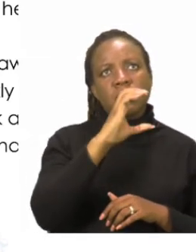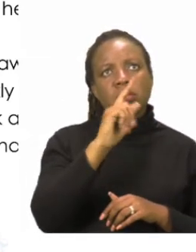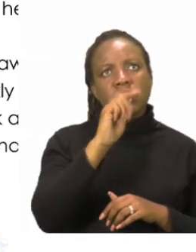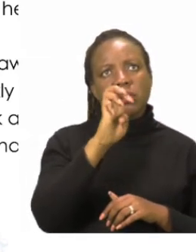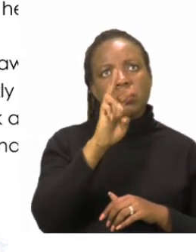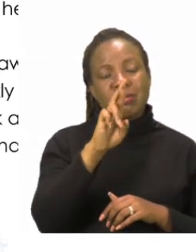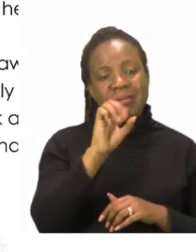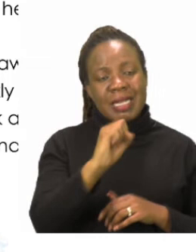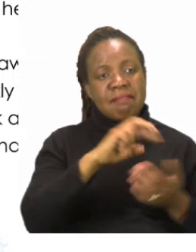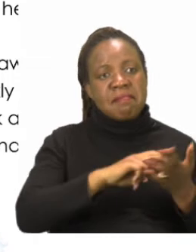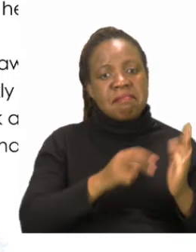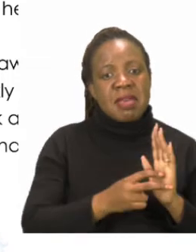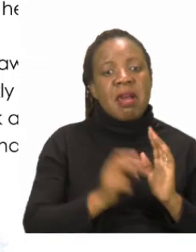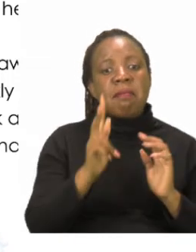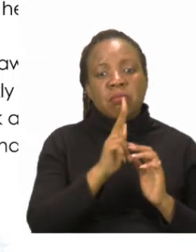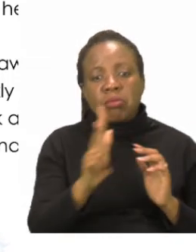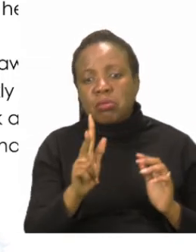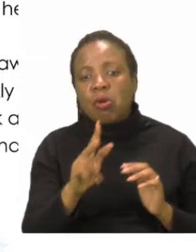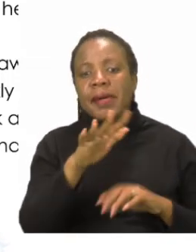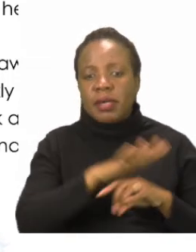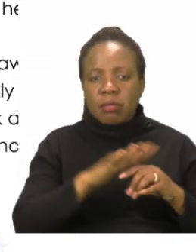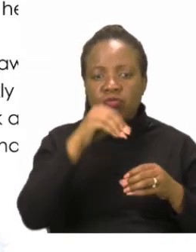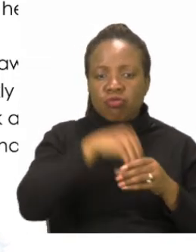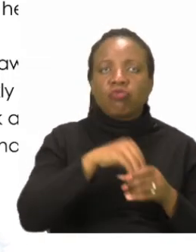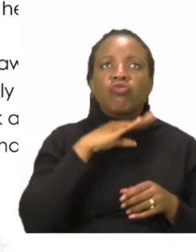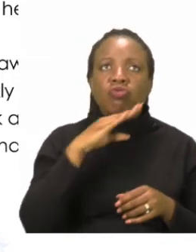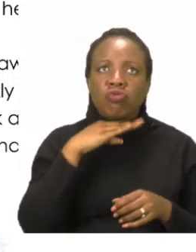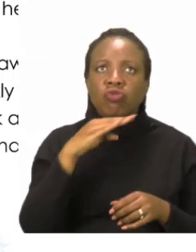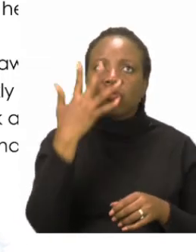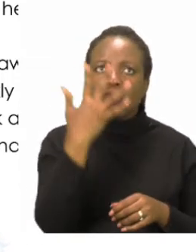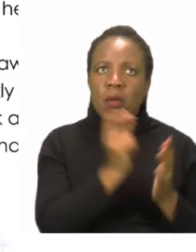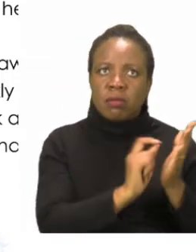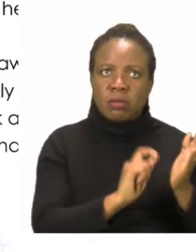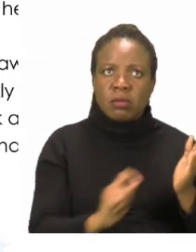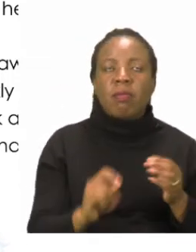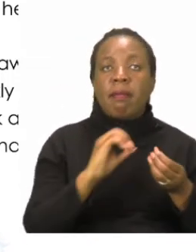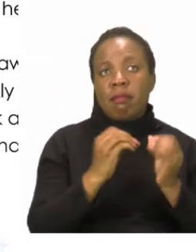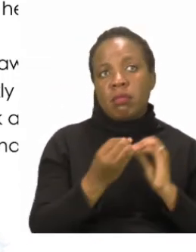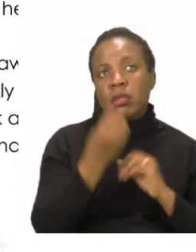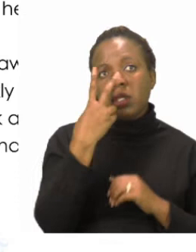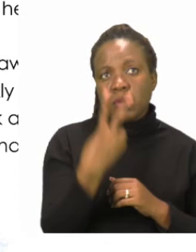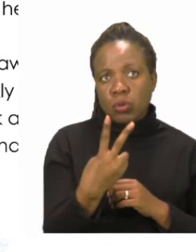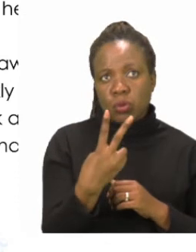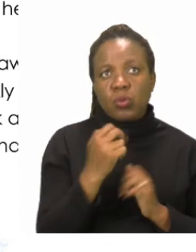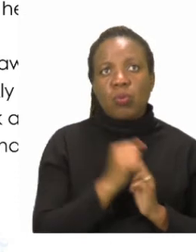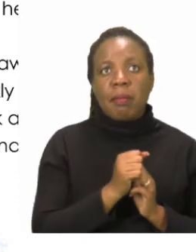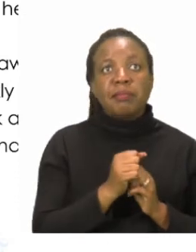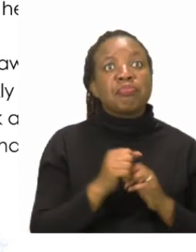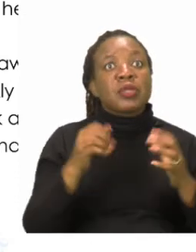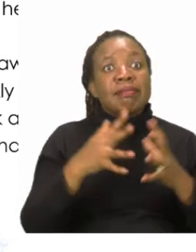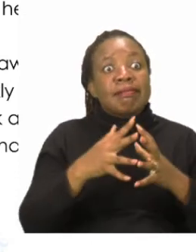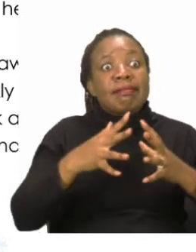number 2. Where did the giant live? Where did the giant